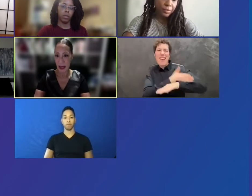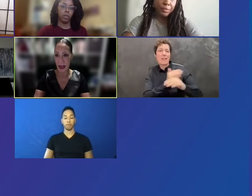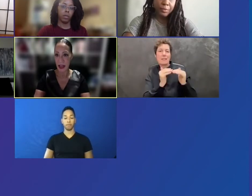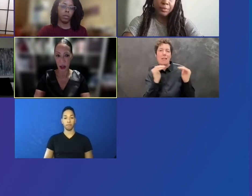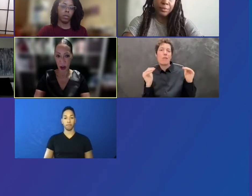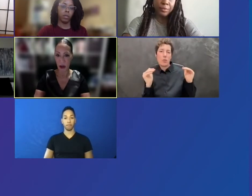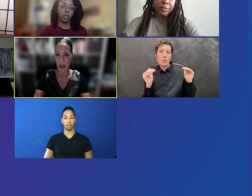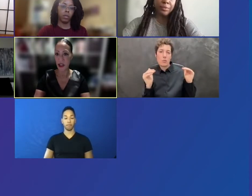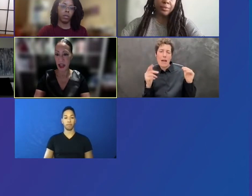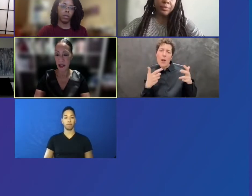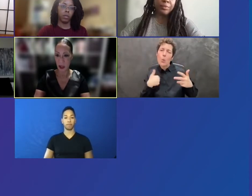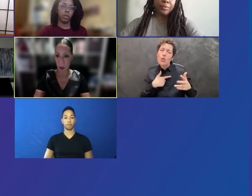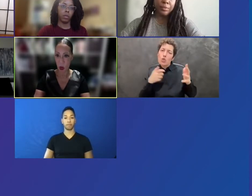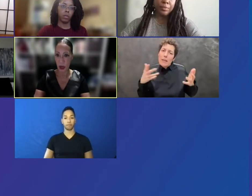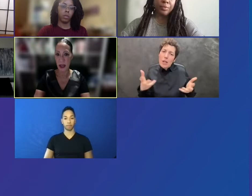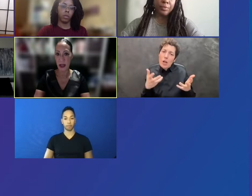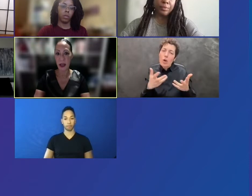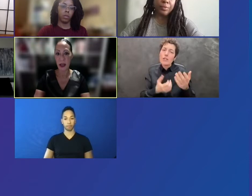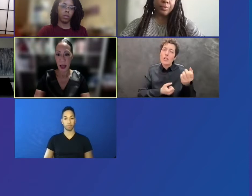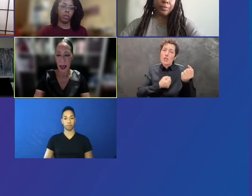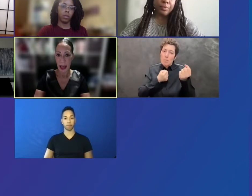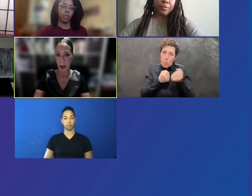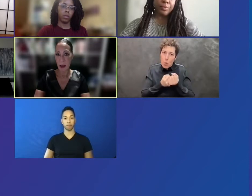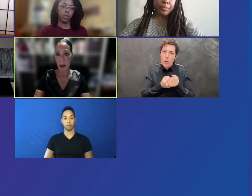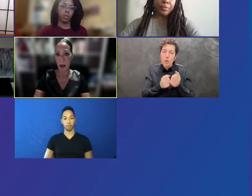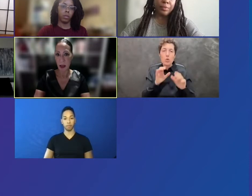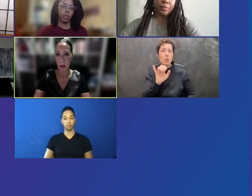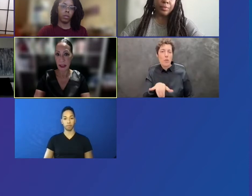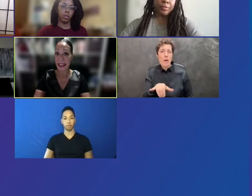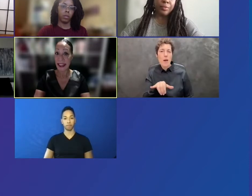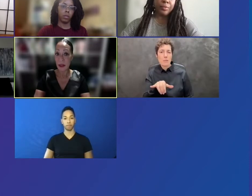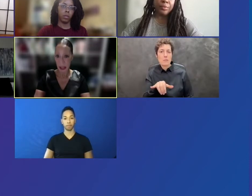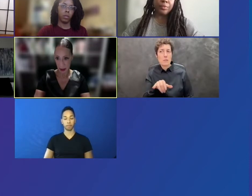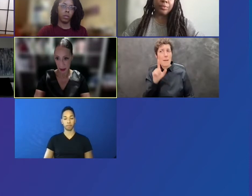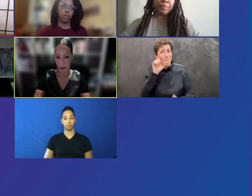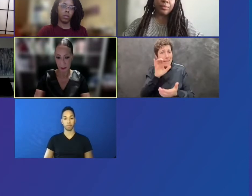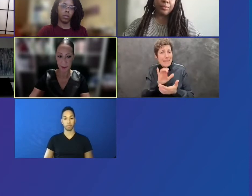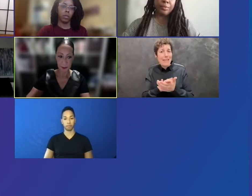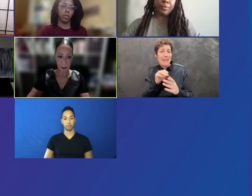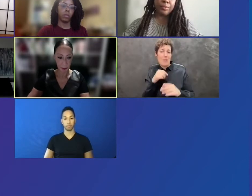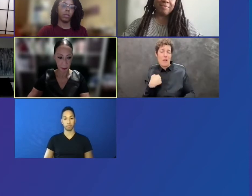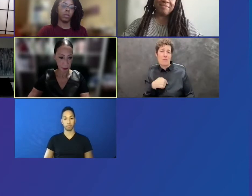should be encouraged and supported and believed in.